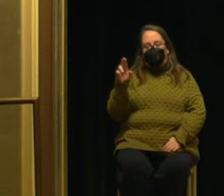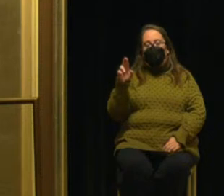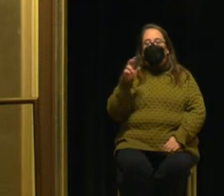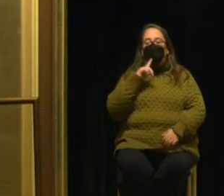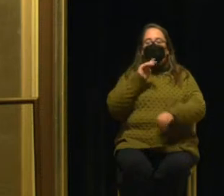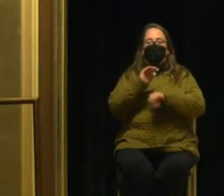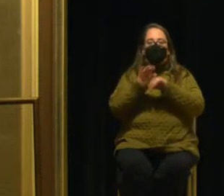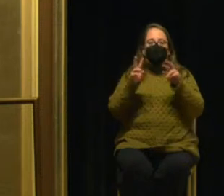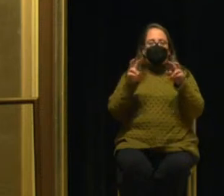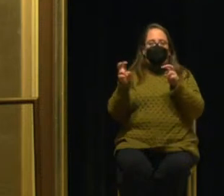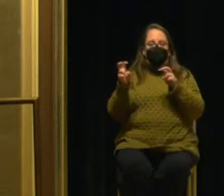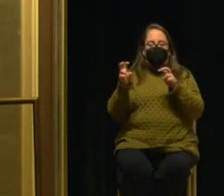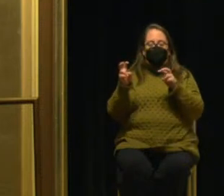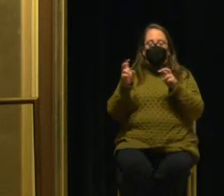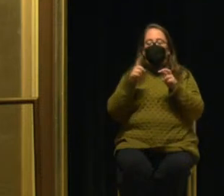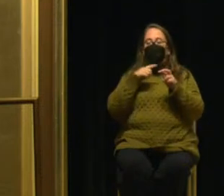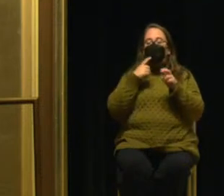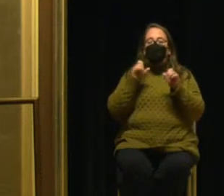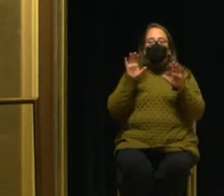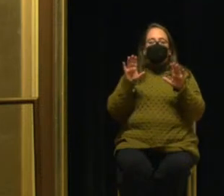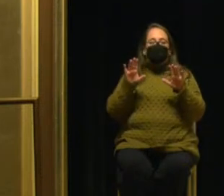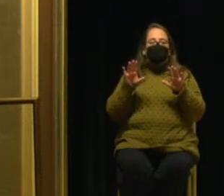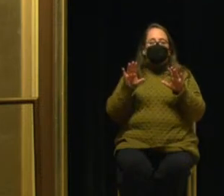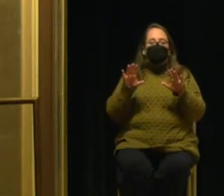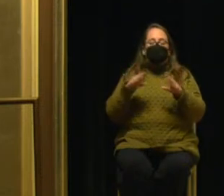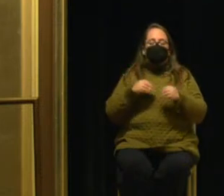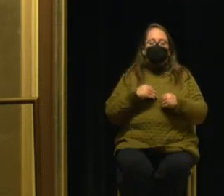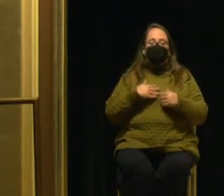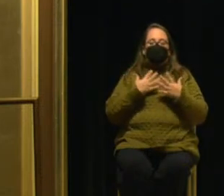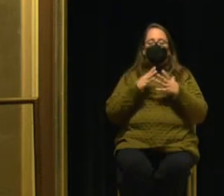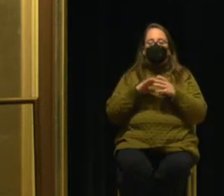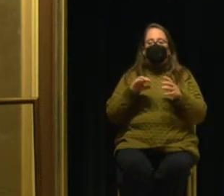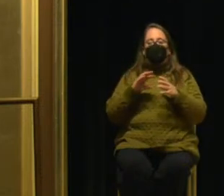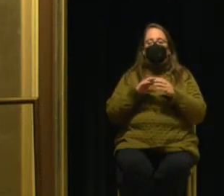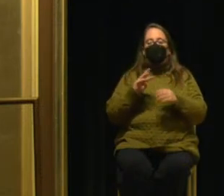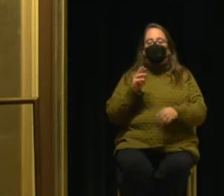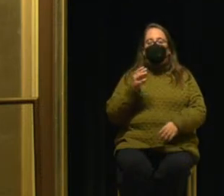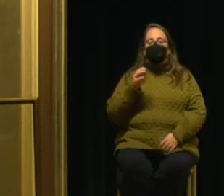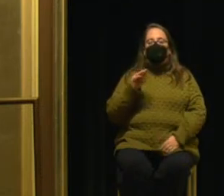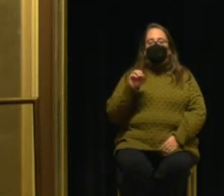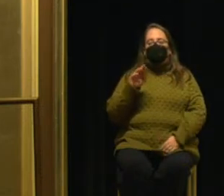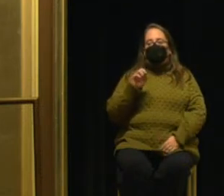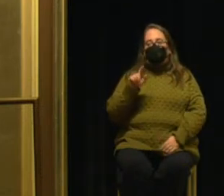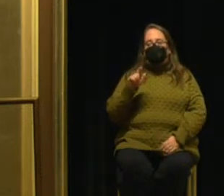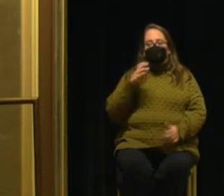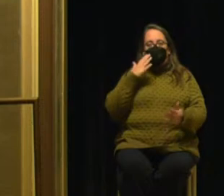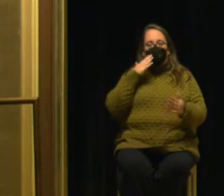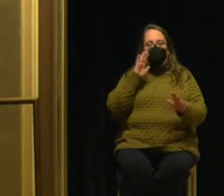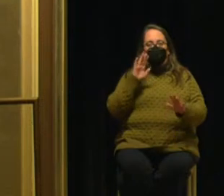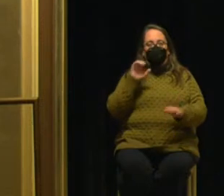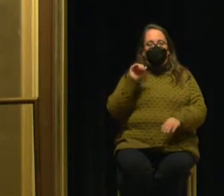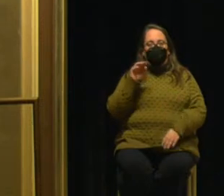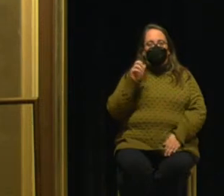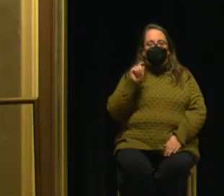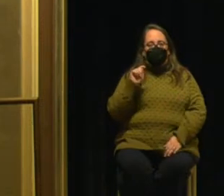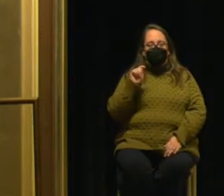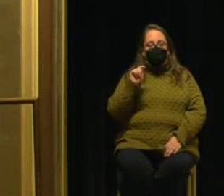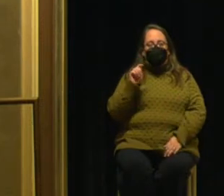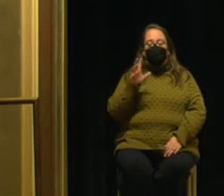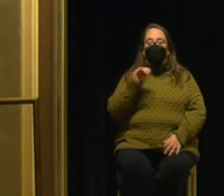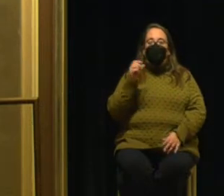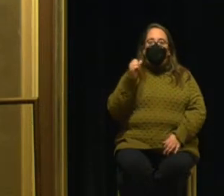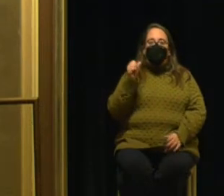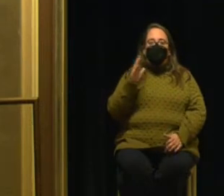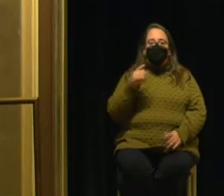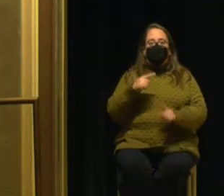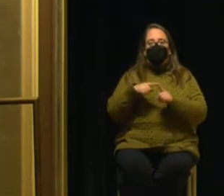evening's topic, which tells the remarkable and inspiring story of William Still, an unknown abolitionist and activist